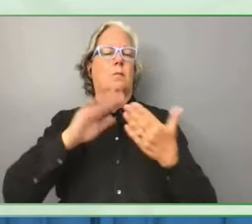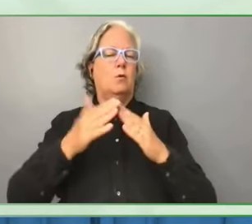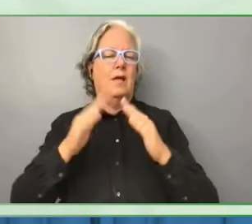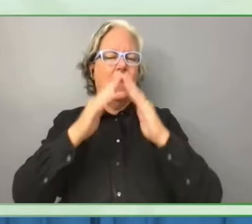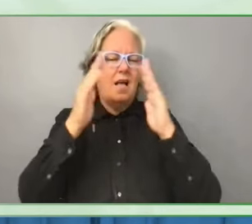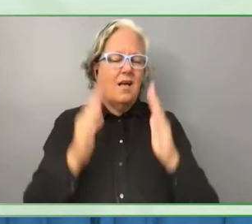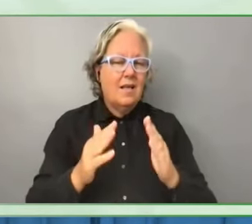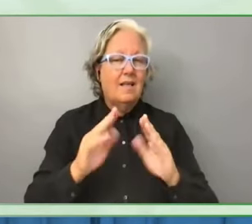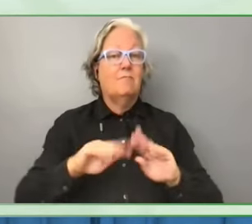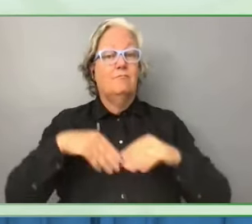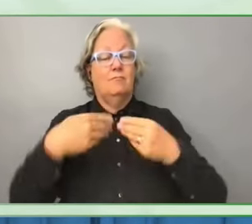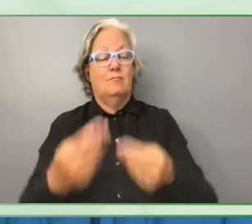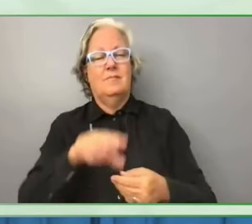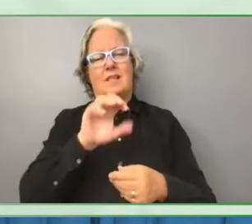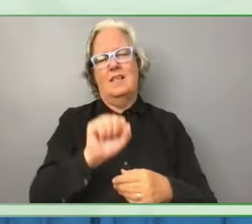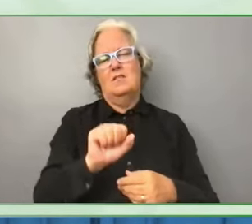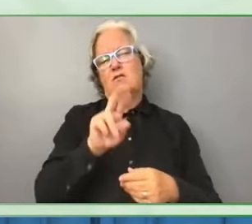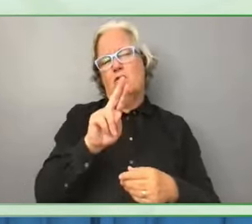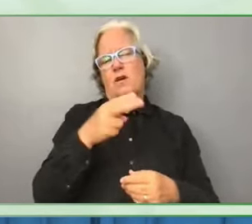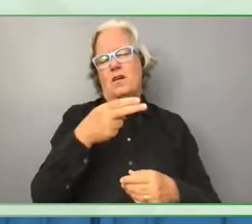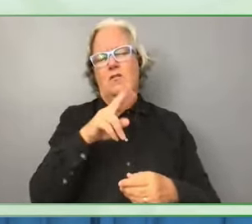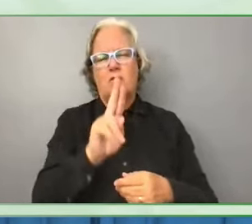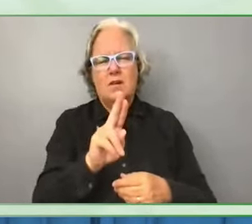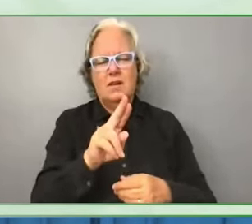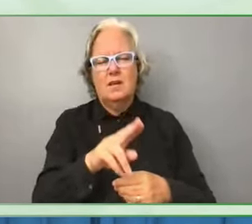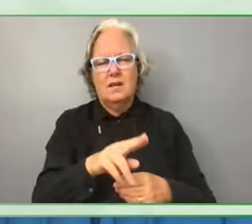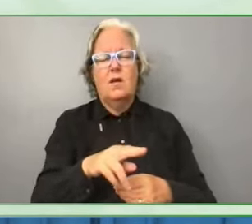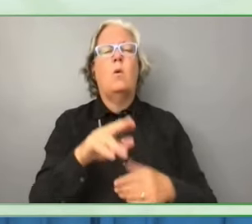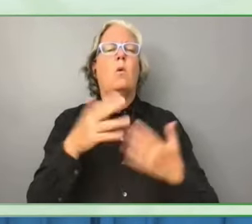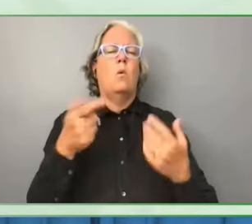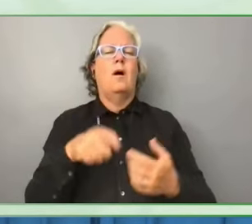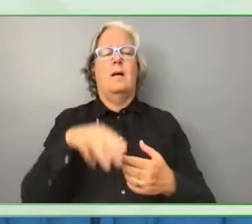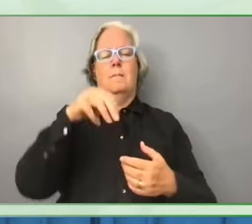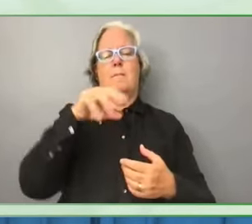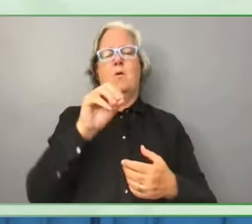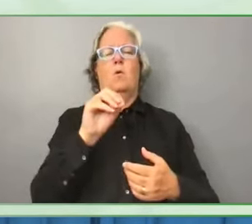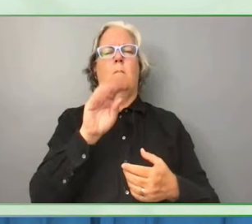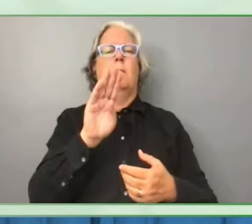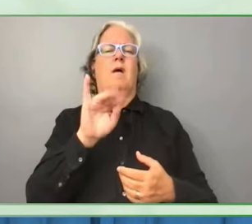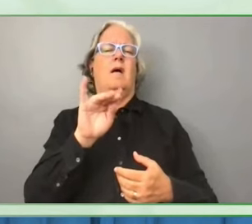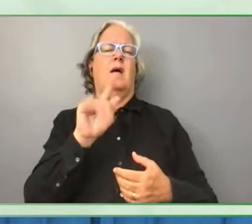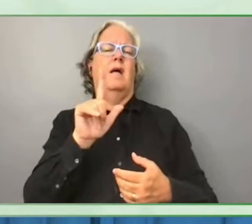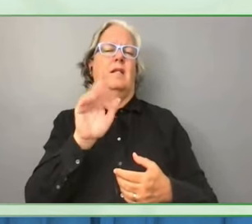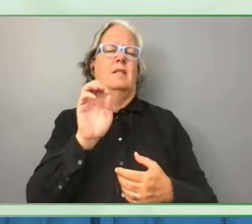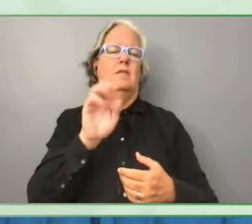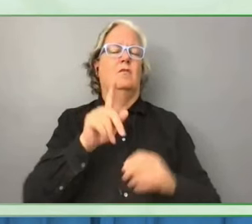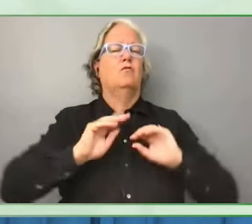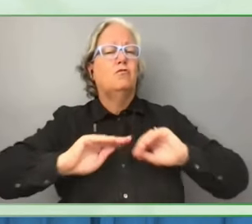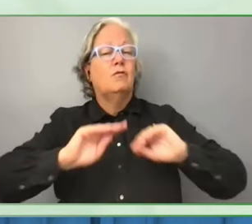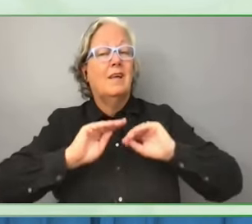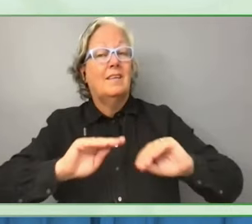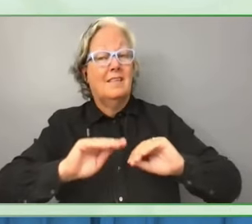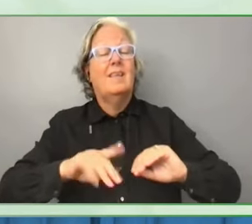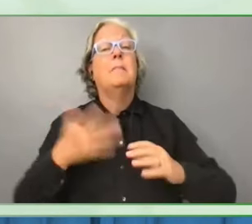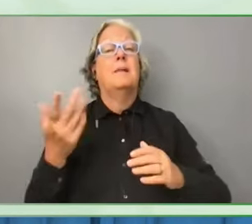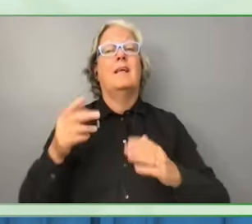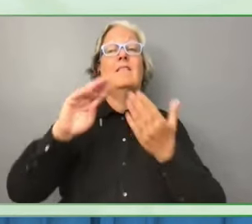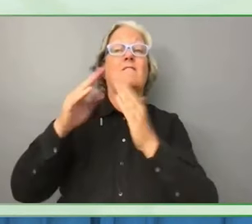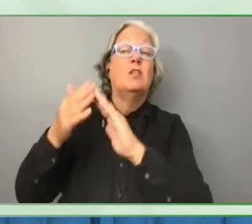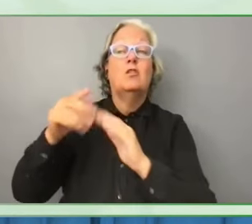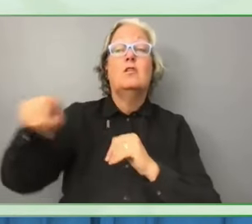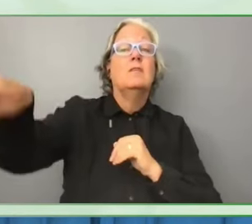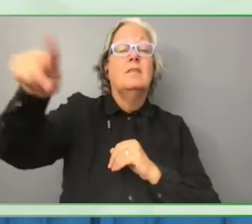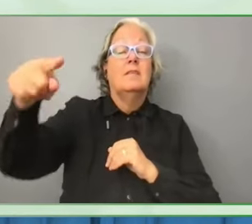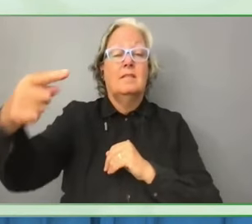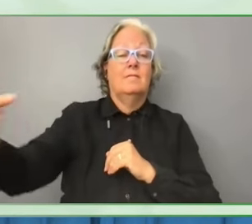the youth posyandu, or we call mobile clinic. Parents and community at the village are committed to provide early sex education